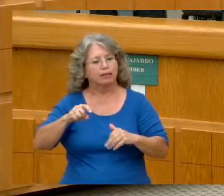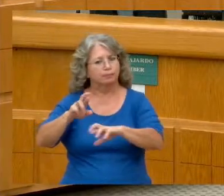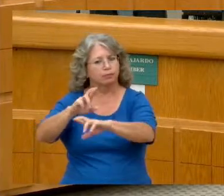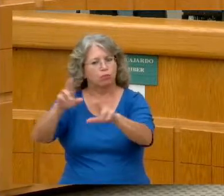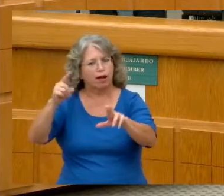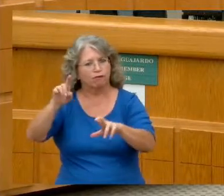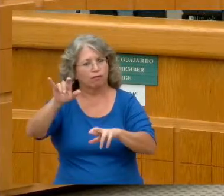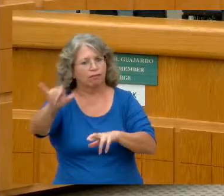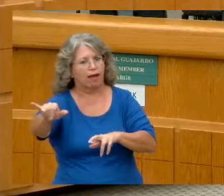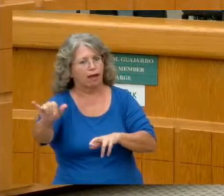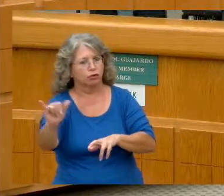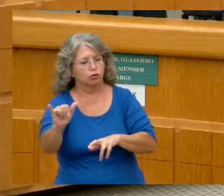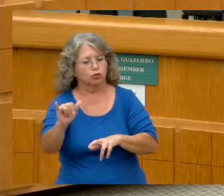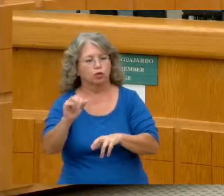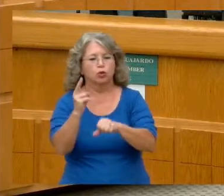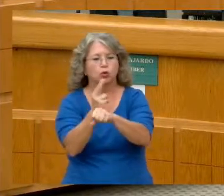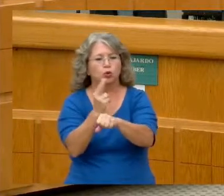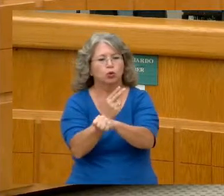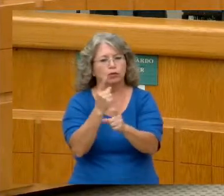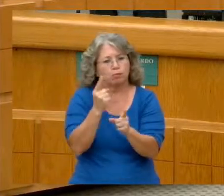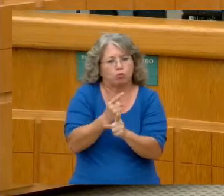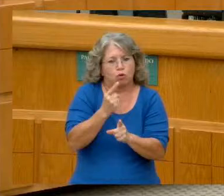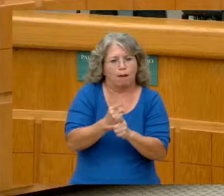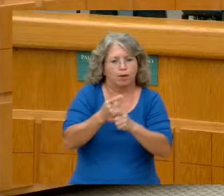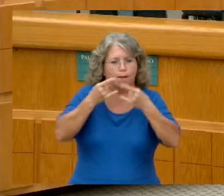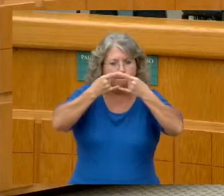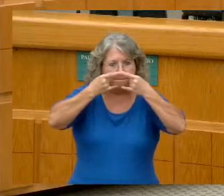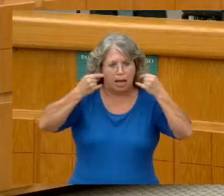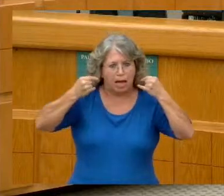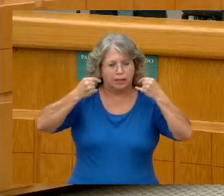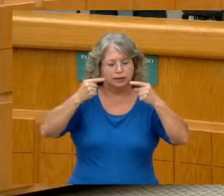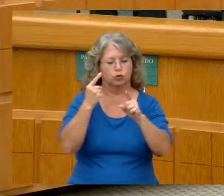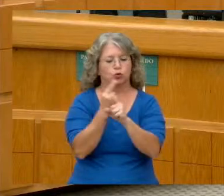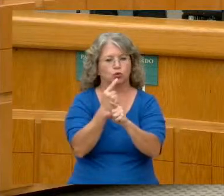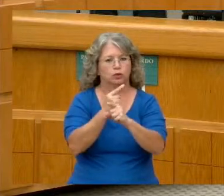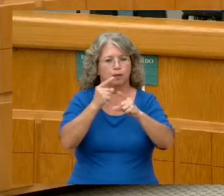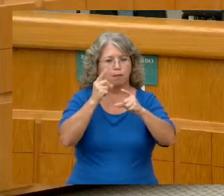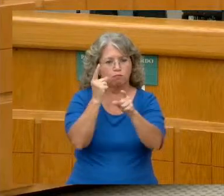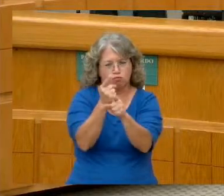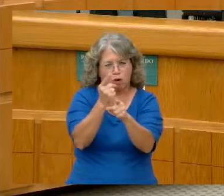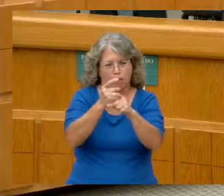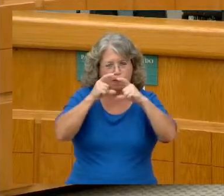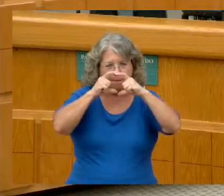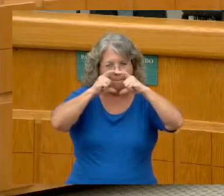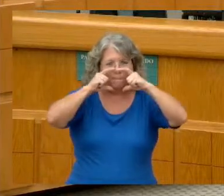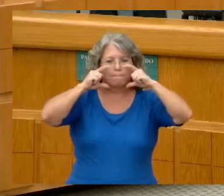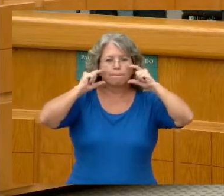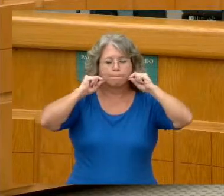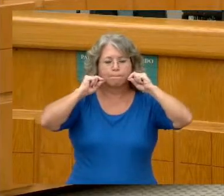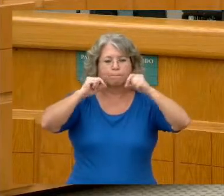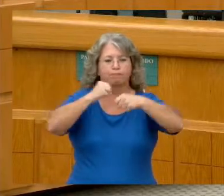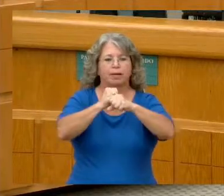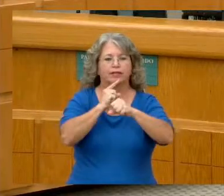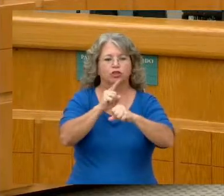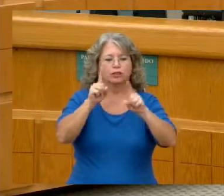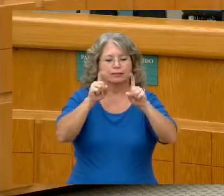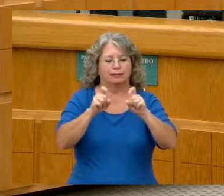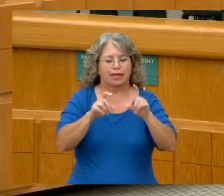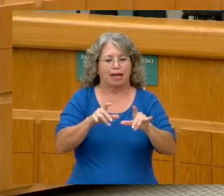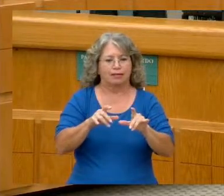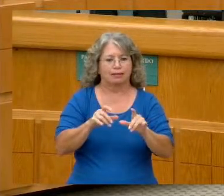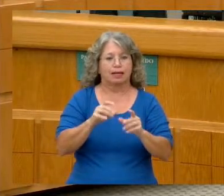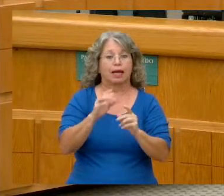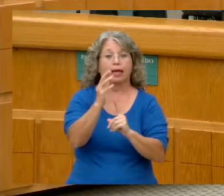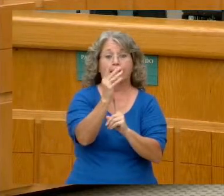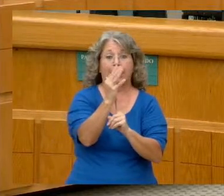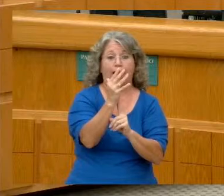very important, and wear it properly. If you have a mask, please test it to see if you are able to blow out a candle